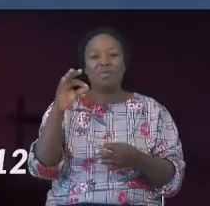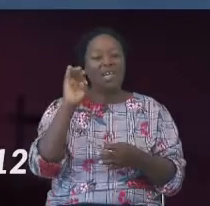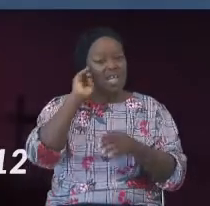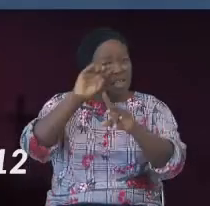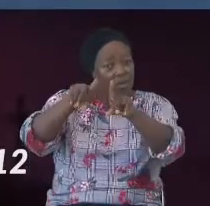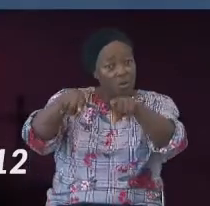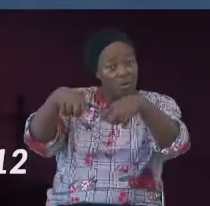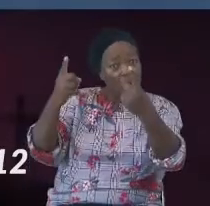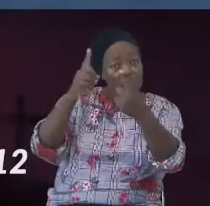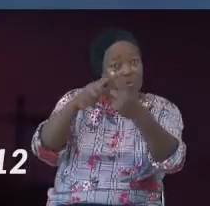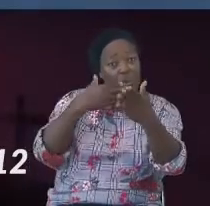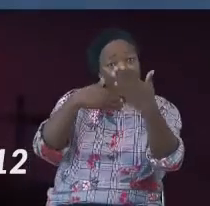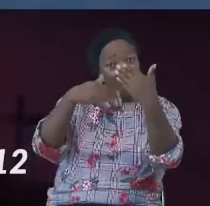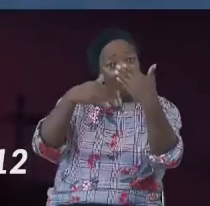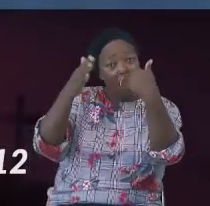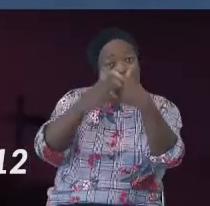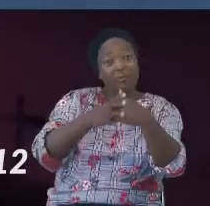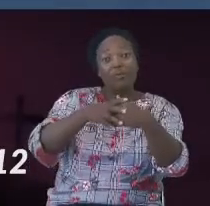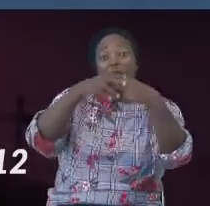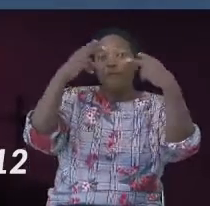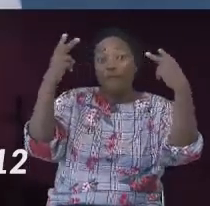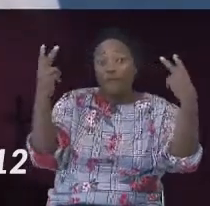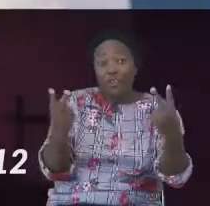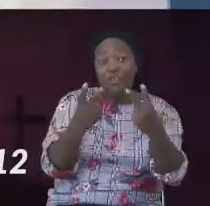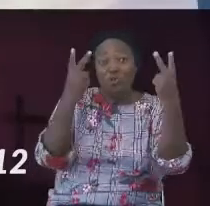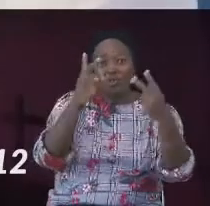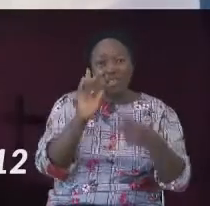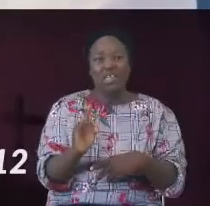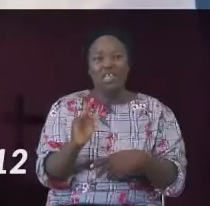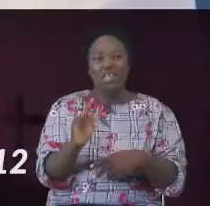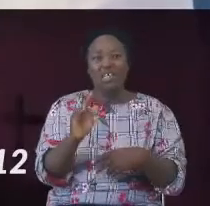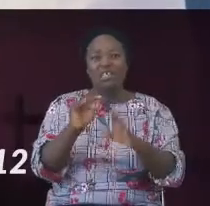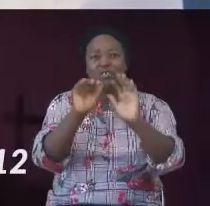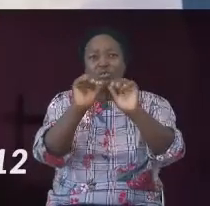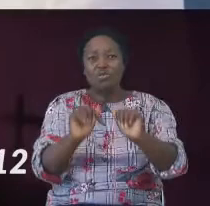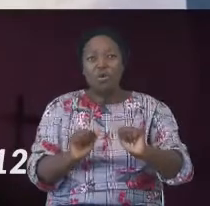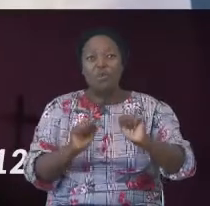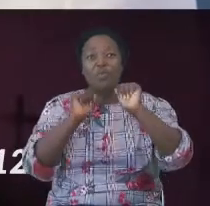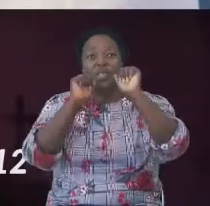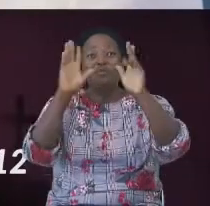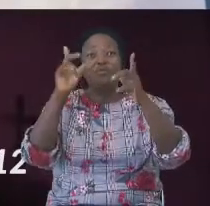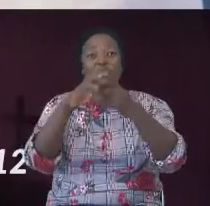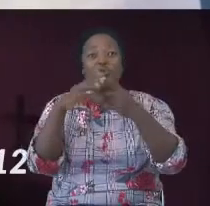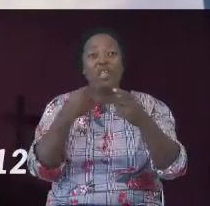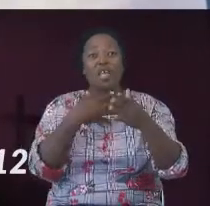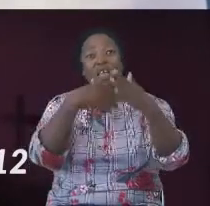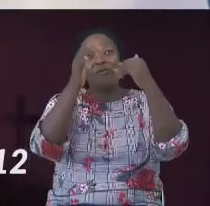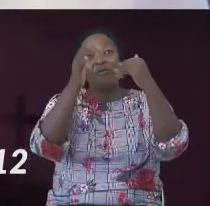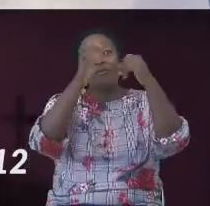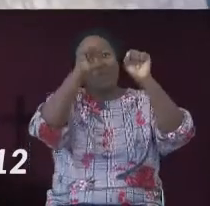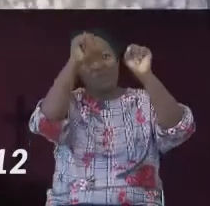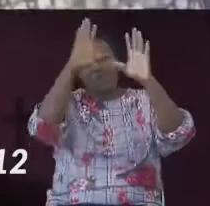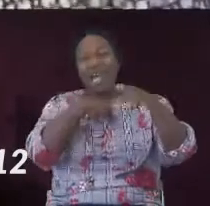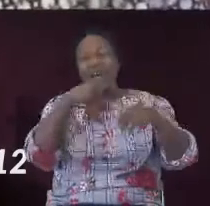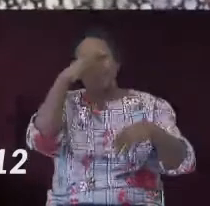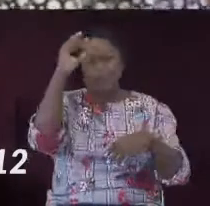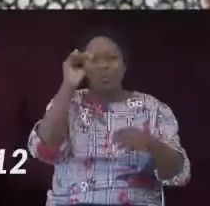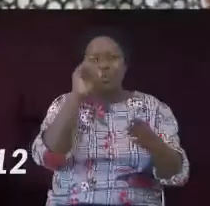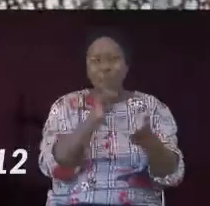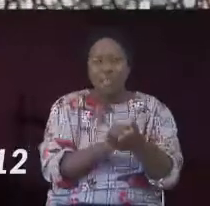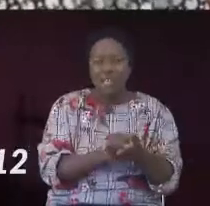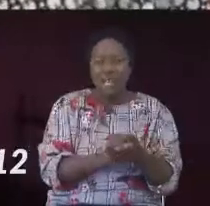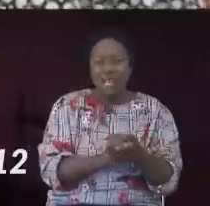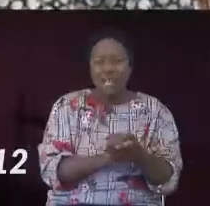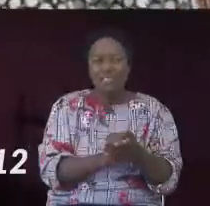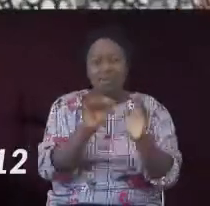that, he gave up the ghost. He went to heaven triumphantly, submissive unto